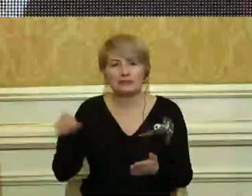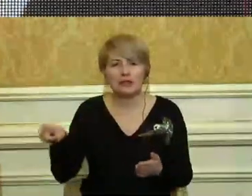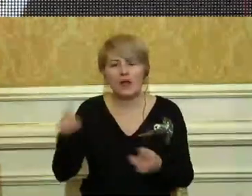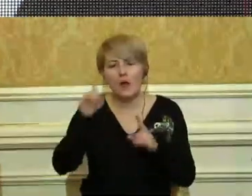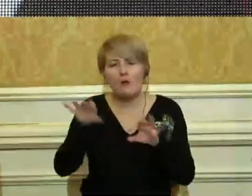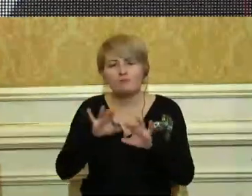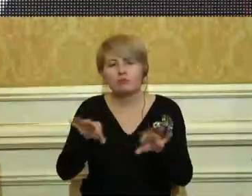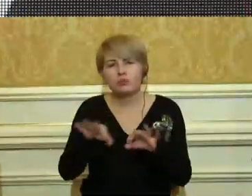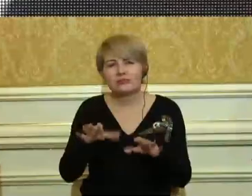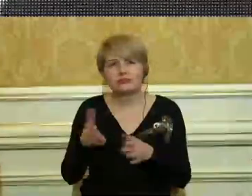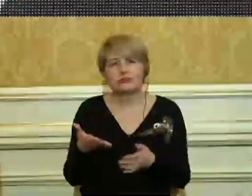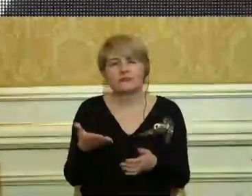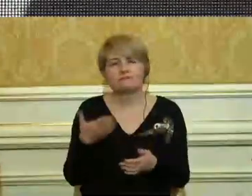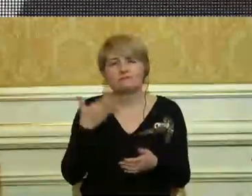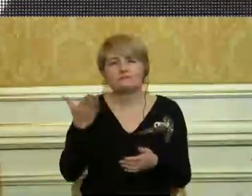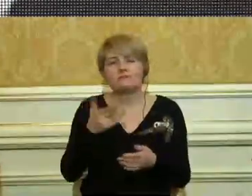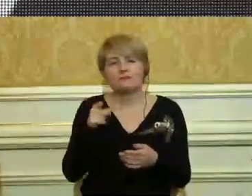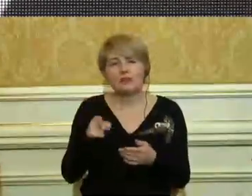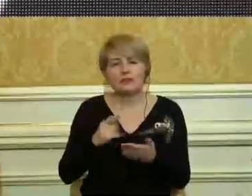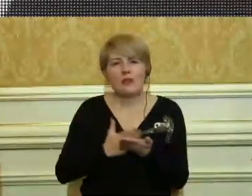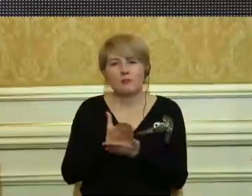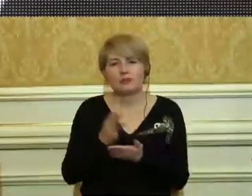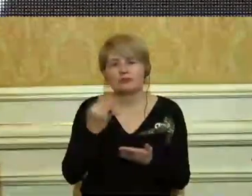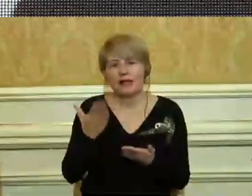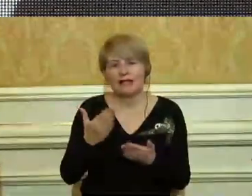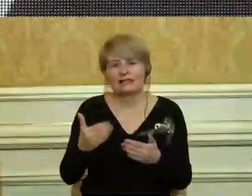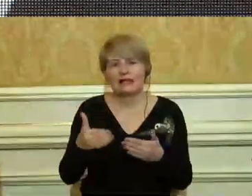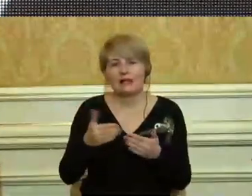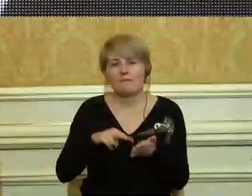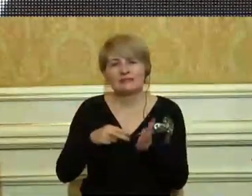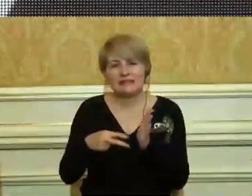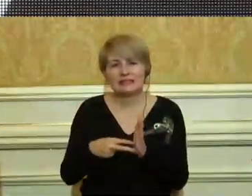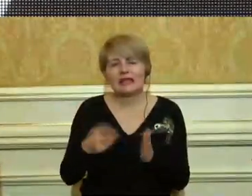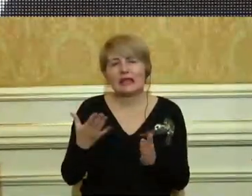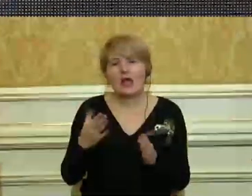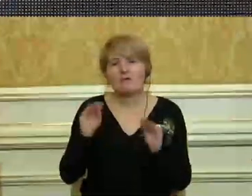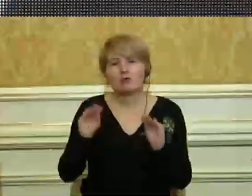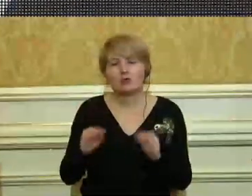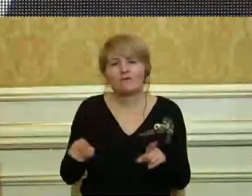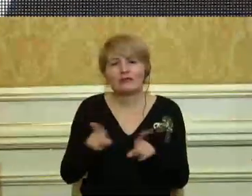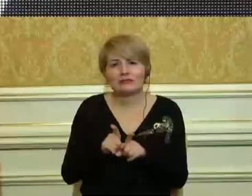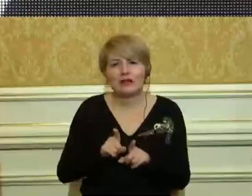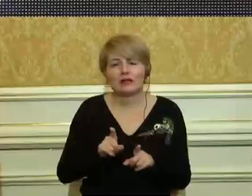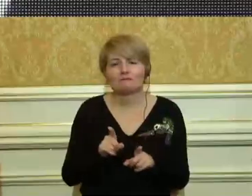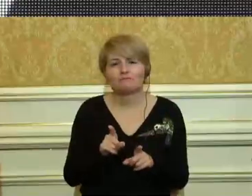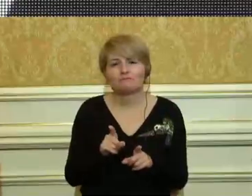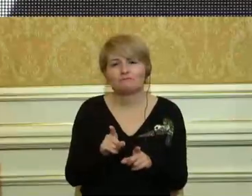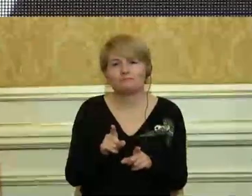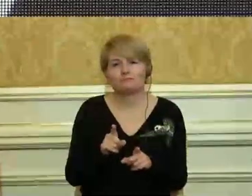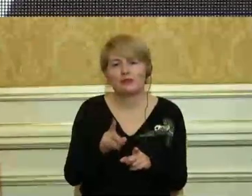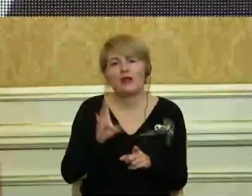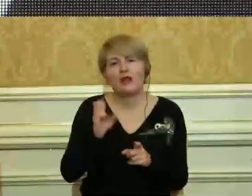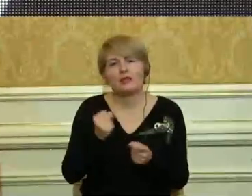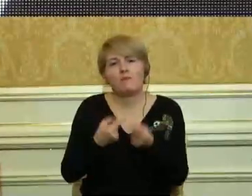their policies and their strategies are actually built on retraditionalization or regression of